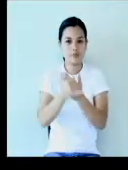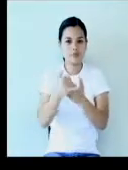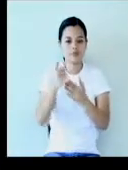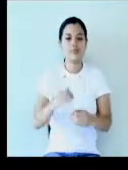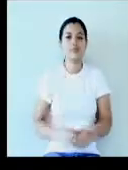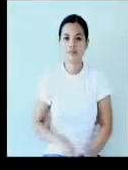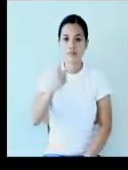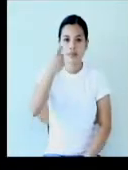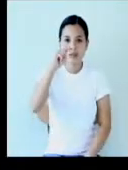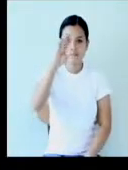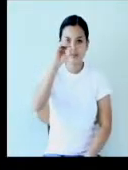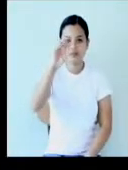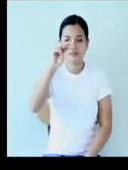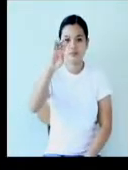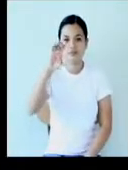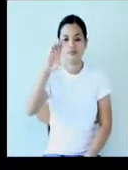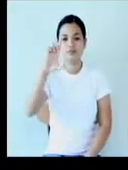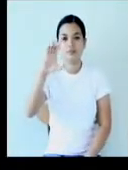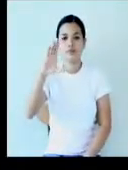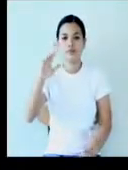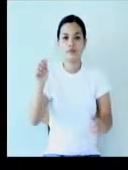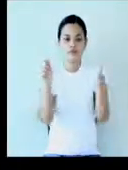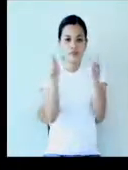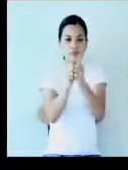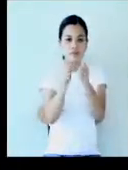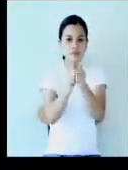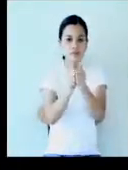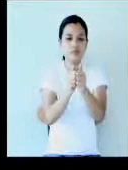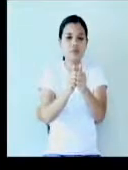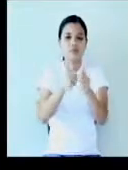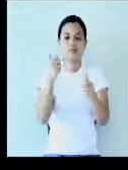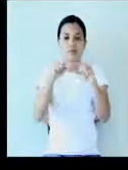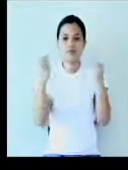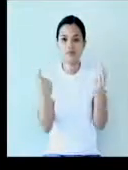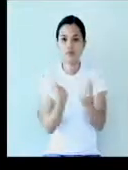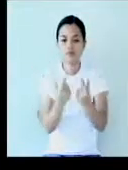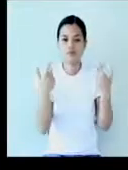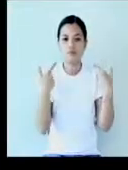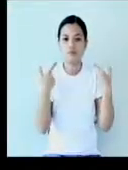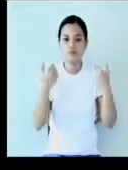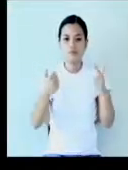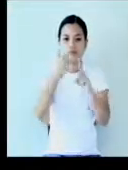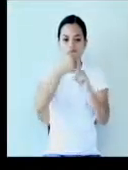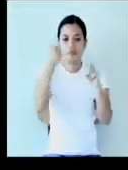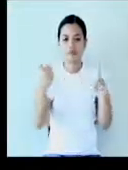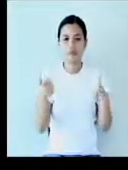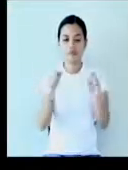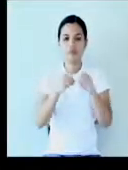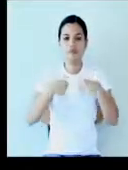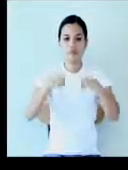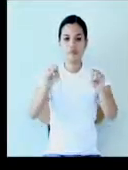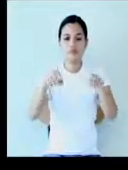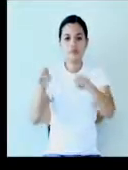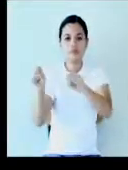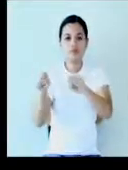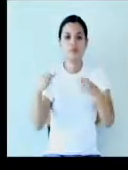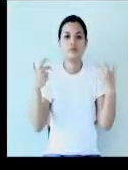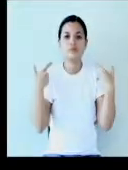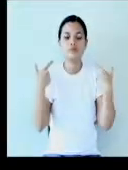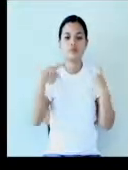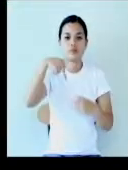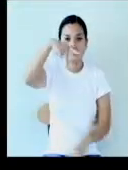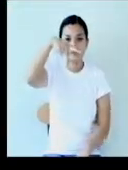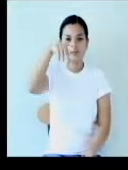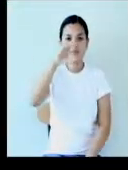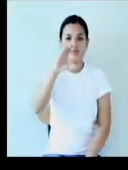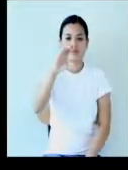elections. The Commission on Elections, along with Smartmatic TIM, have set up an automated election system using the